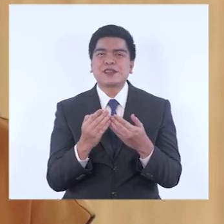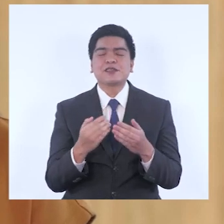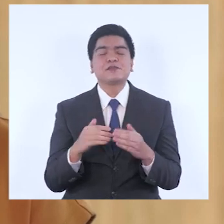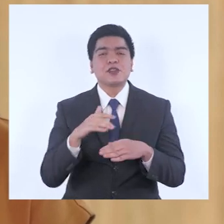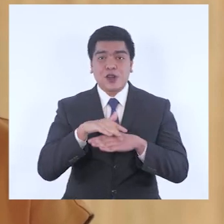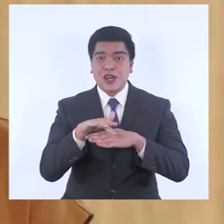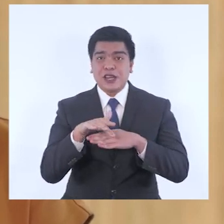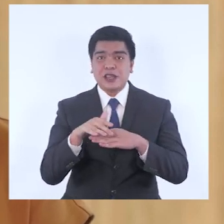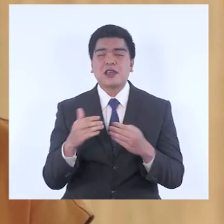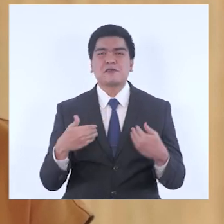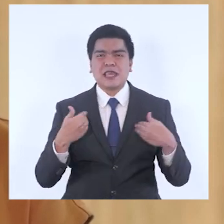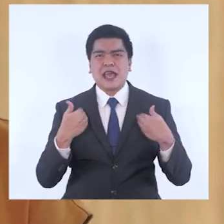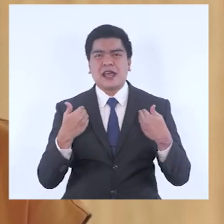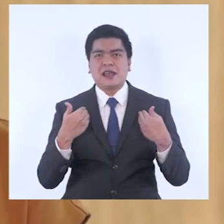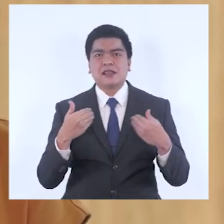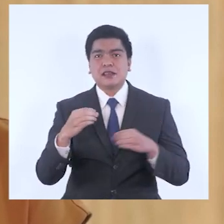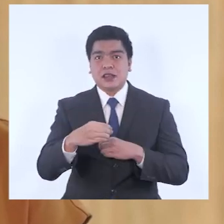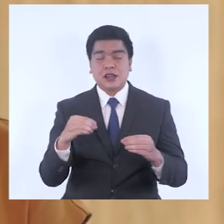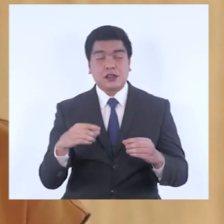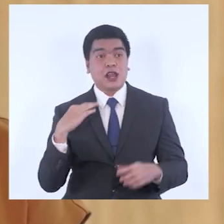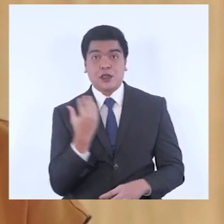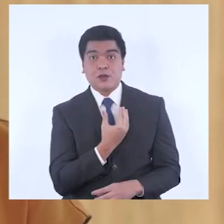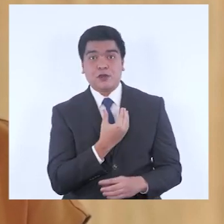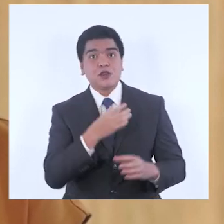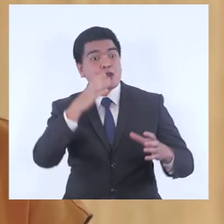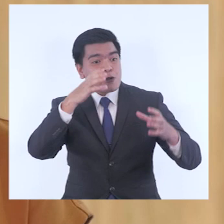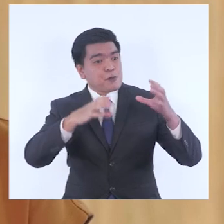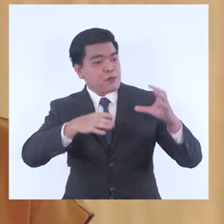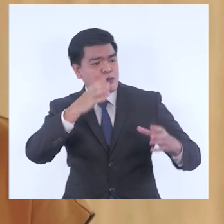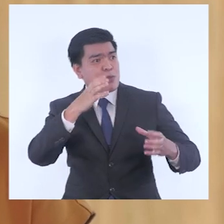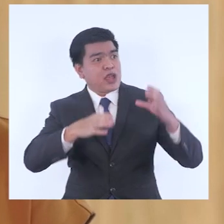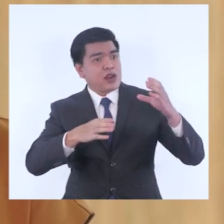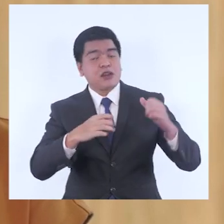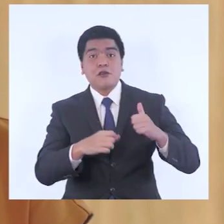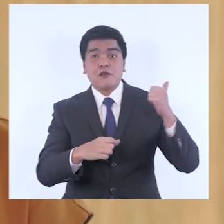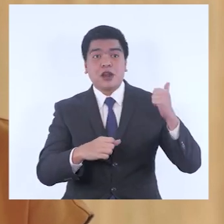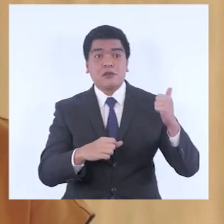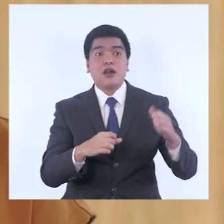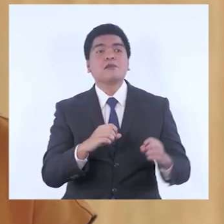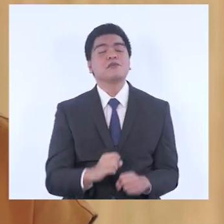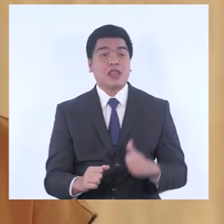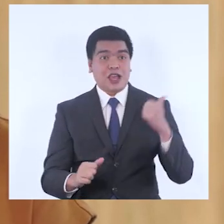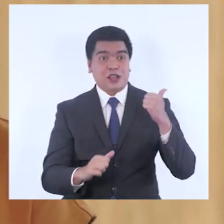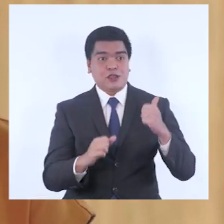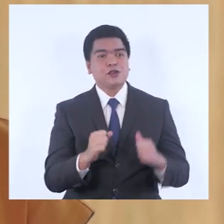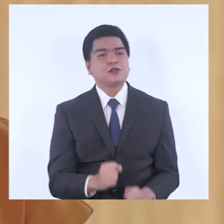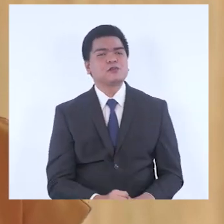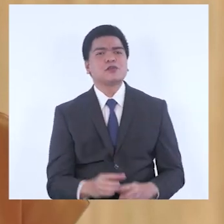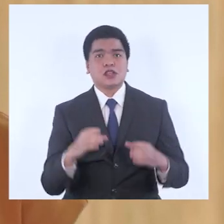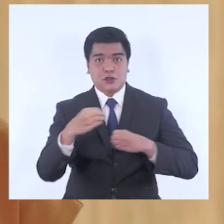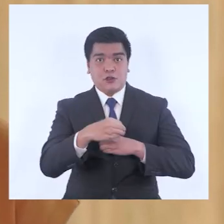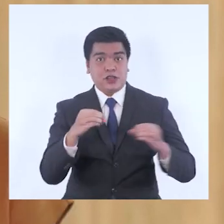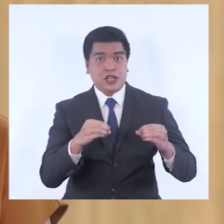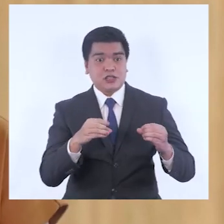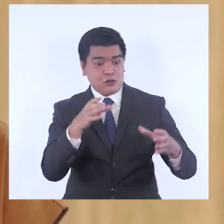similar organizations that have already thrived for years and decades. We cannot dream